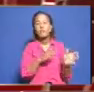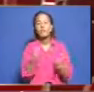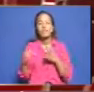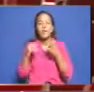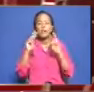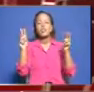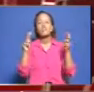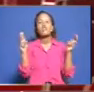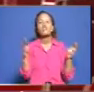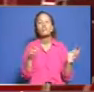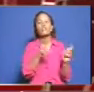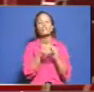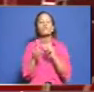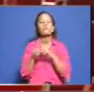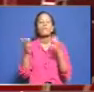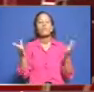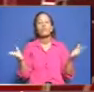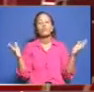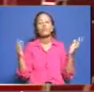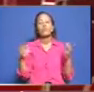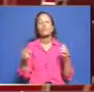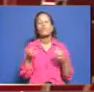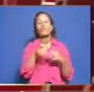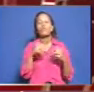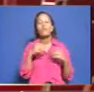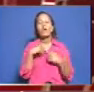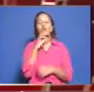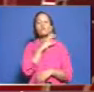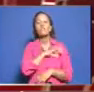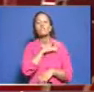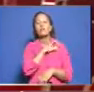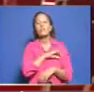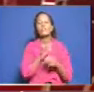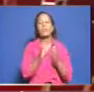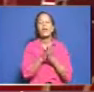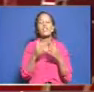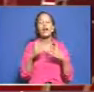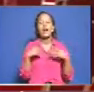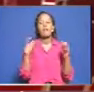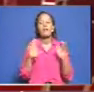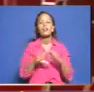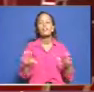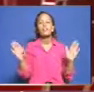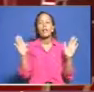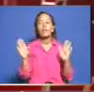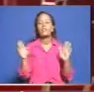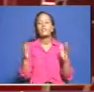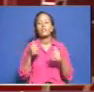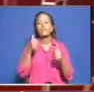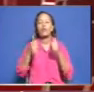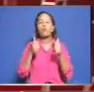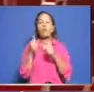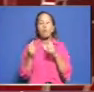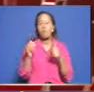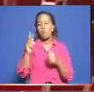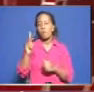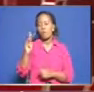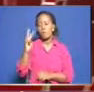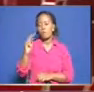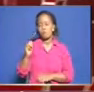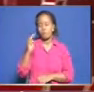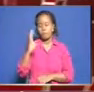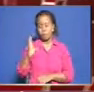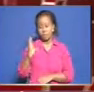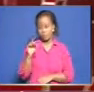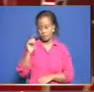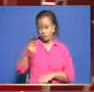to just bring it back to profitability as well as secure the lands that were demarcated for the Kenya Meat Commission, well, this is a